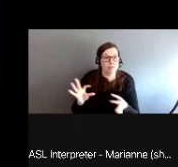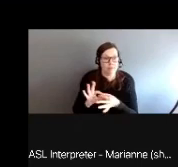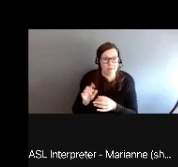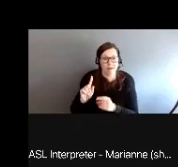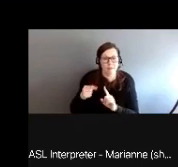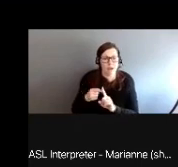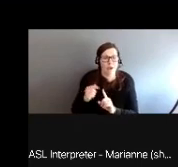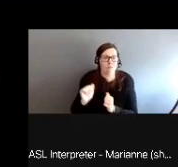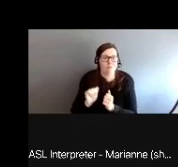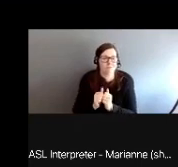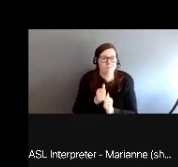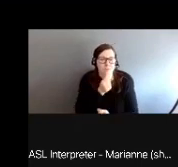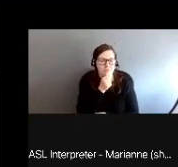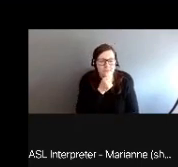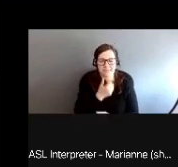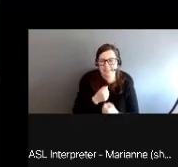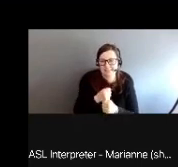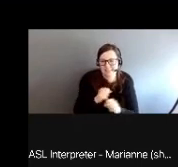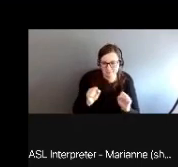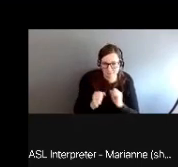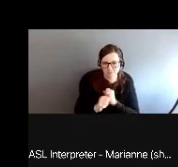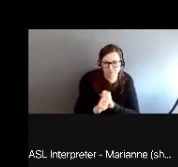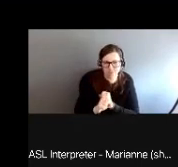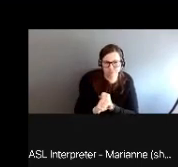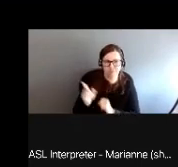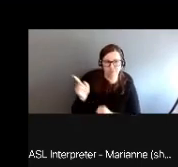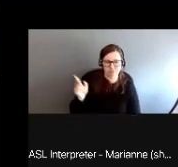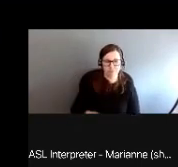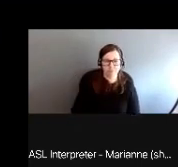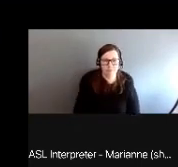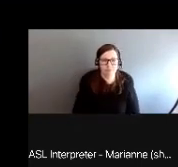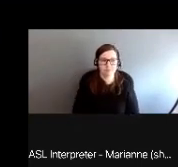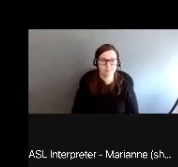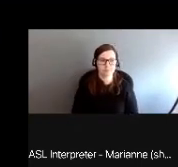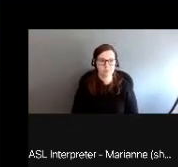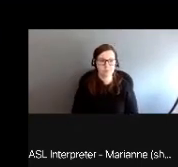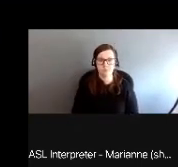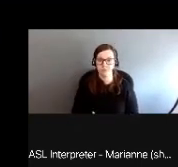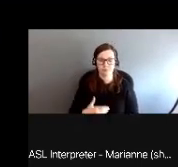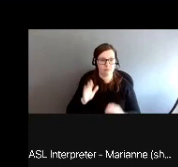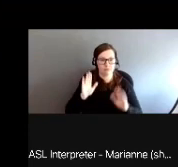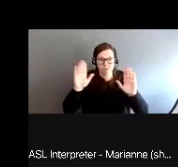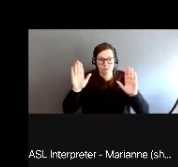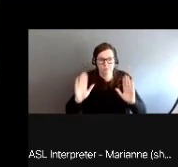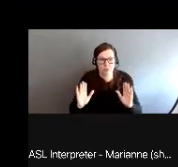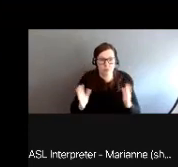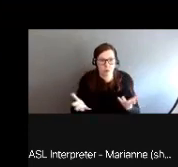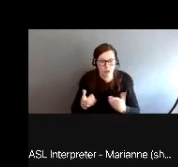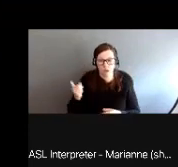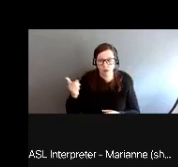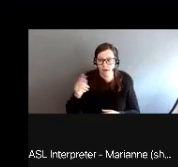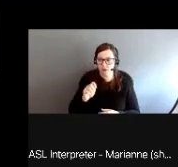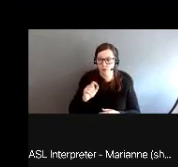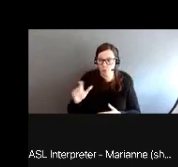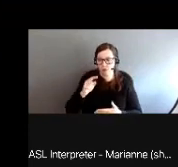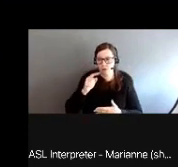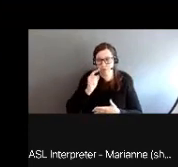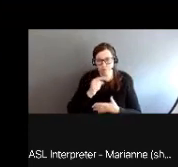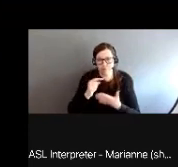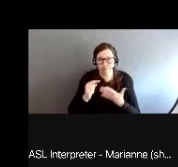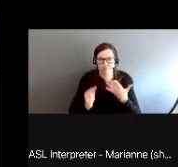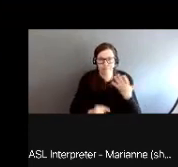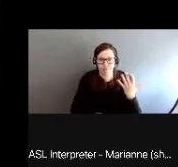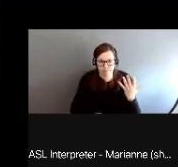is amazing app in terms of how much information and tools it gives you. You can literally pull out your phone,